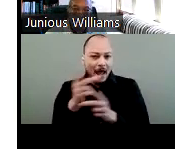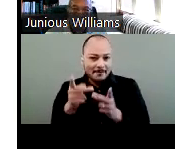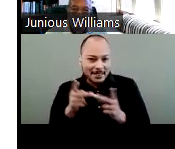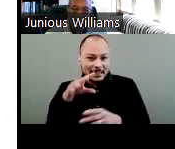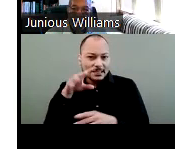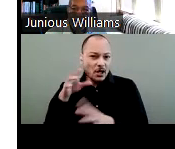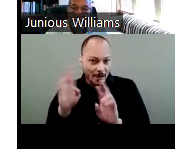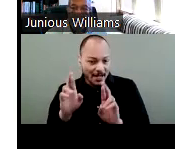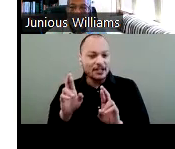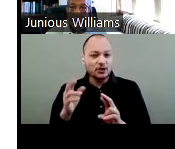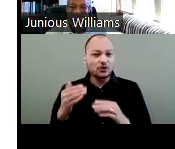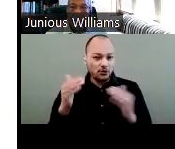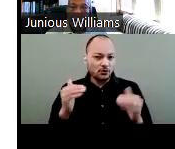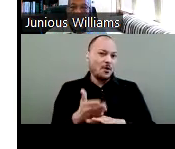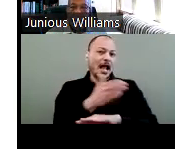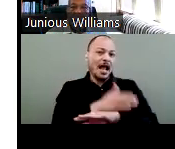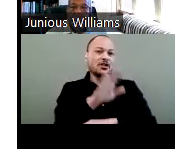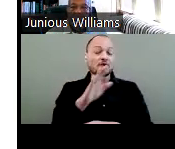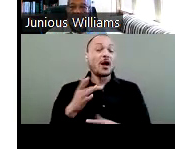of success. Next.